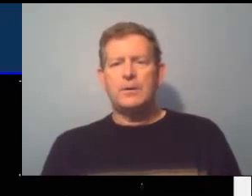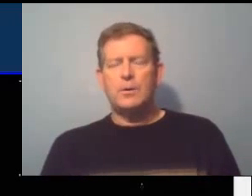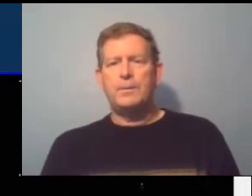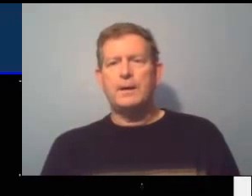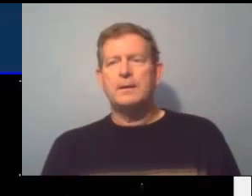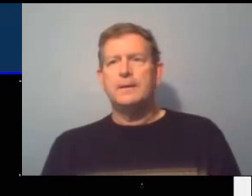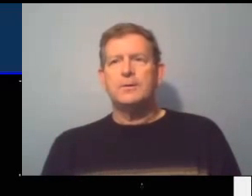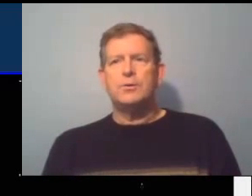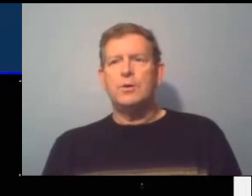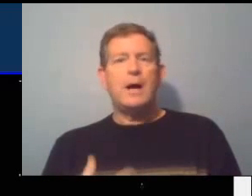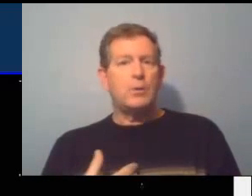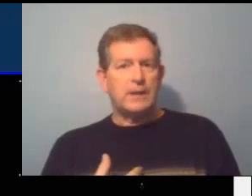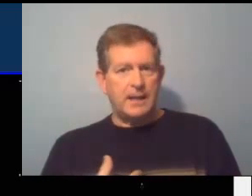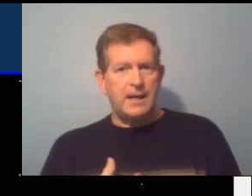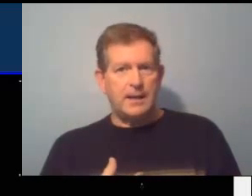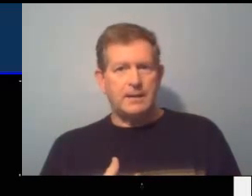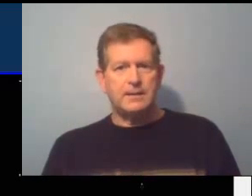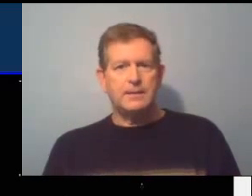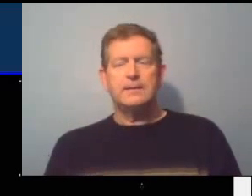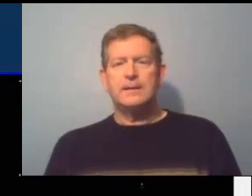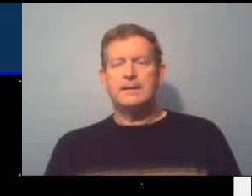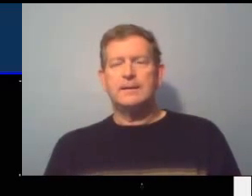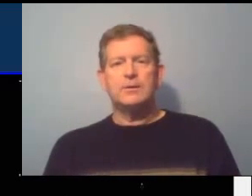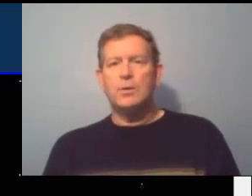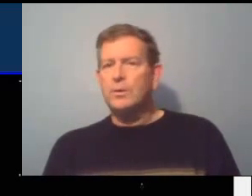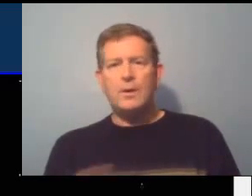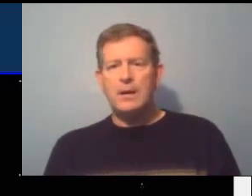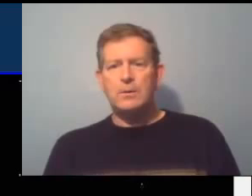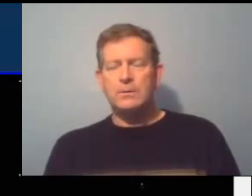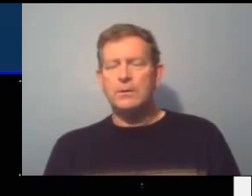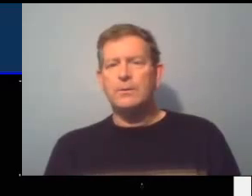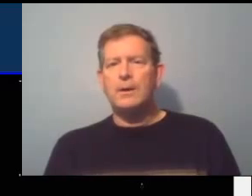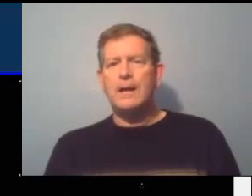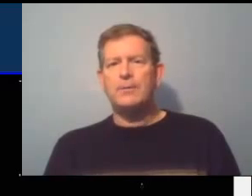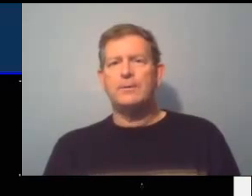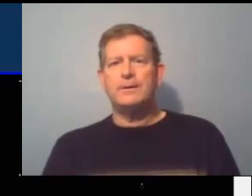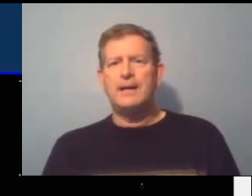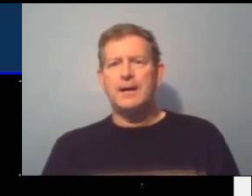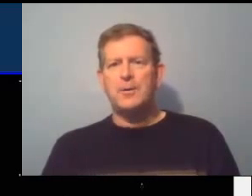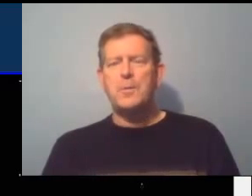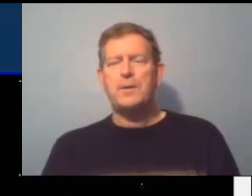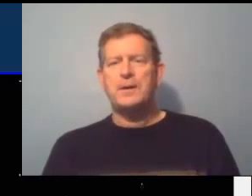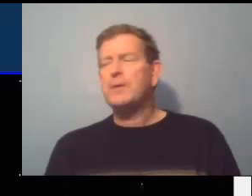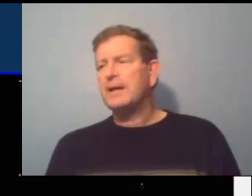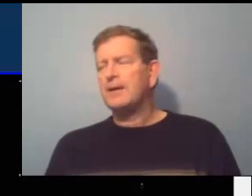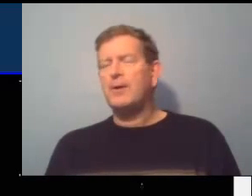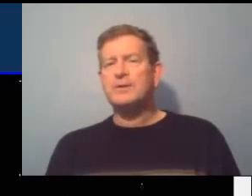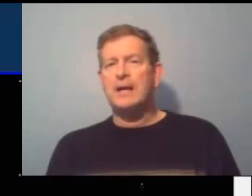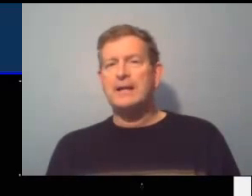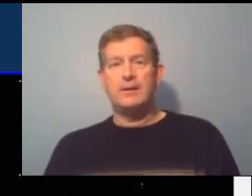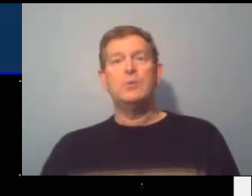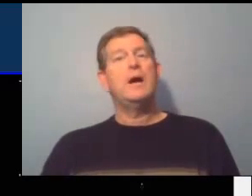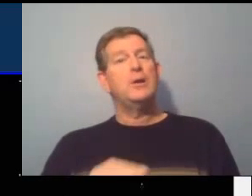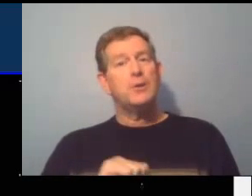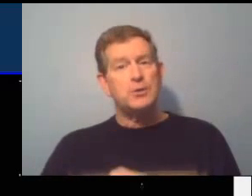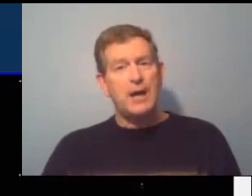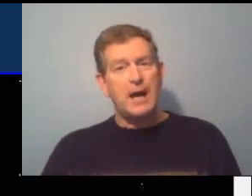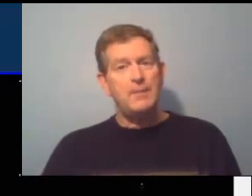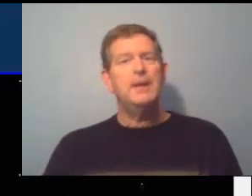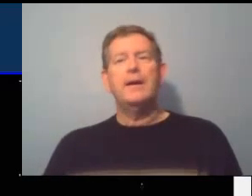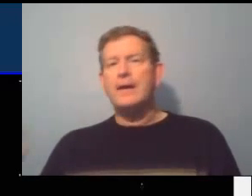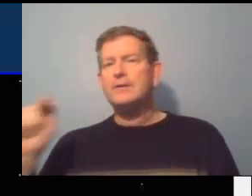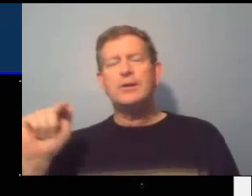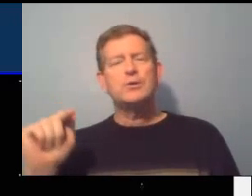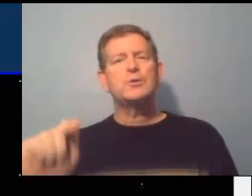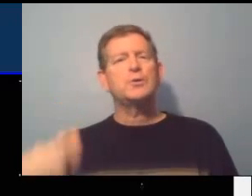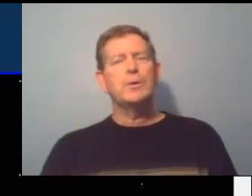lava la ropa. Yo hago tarea. Yo no lavo la ropa, to try and get across the idea that you got your